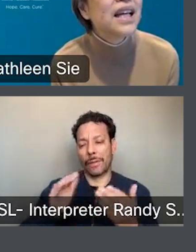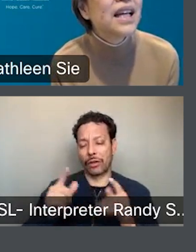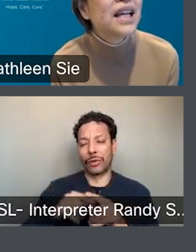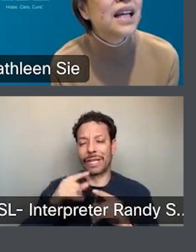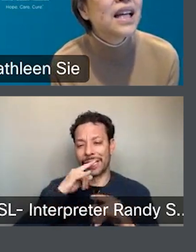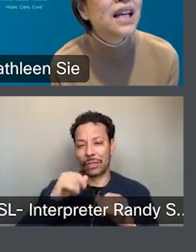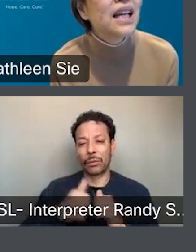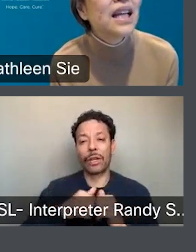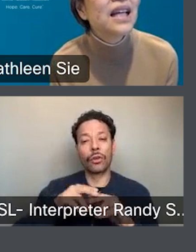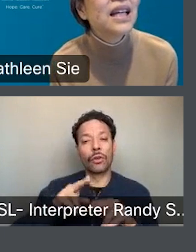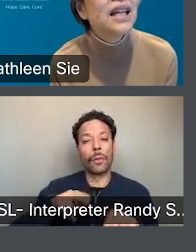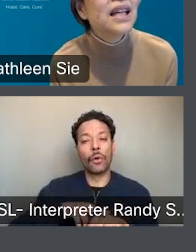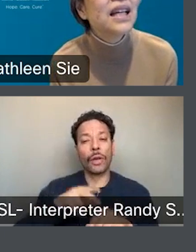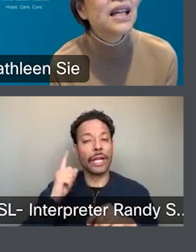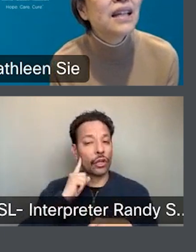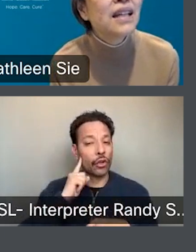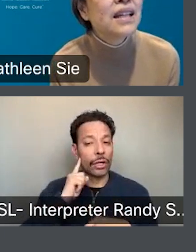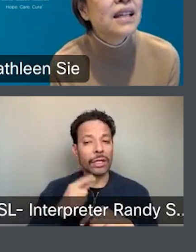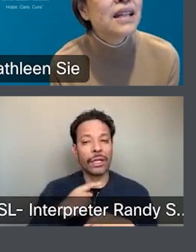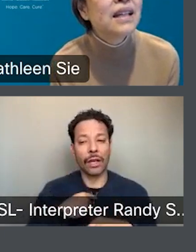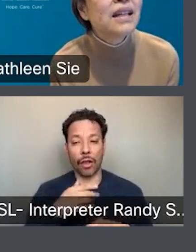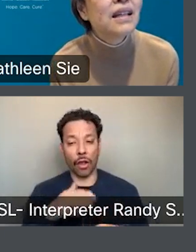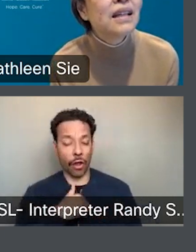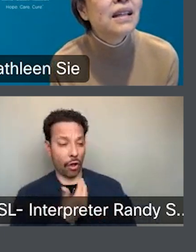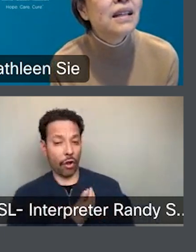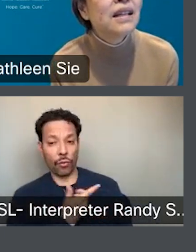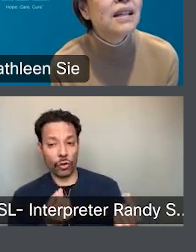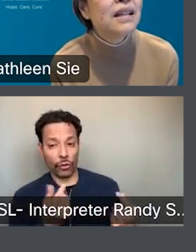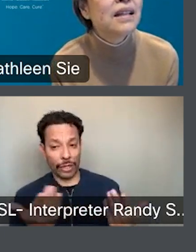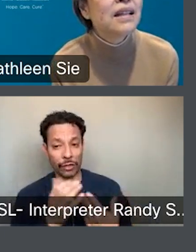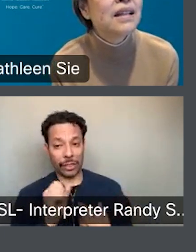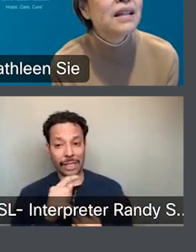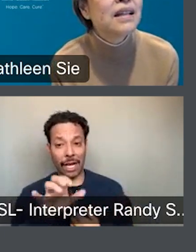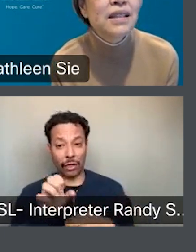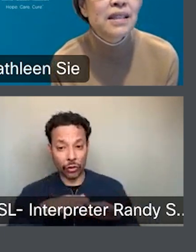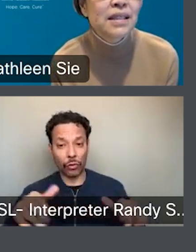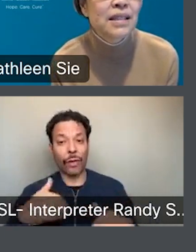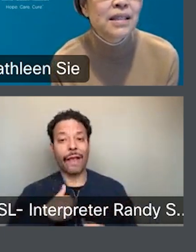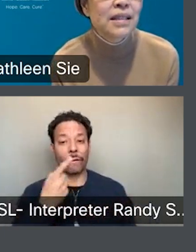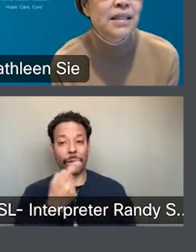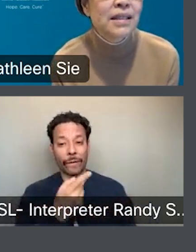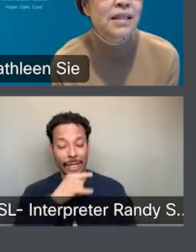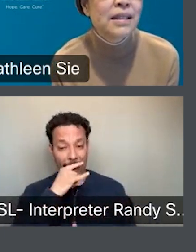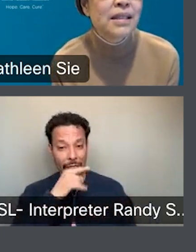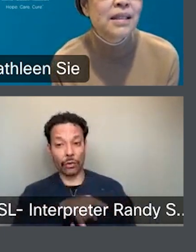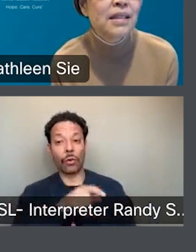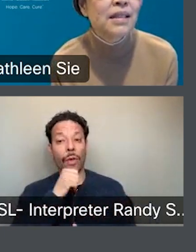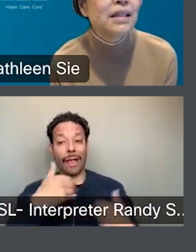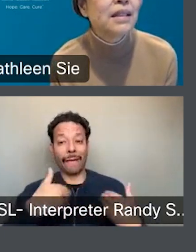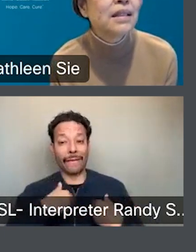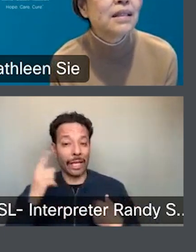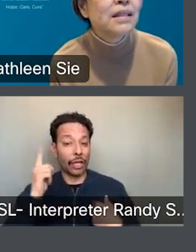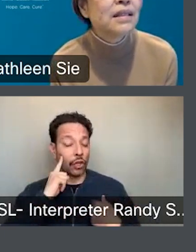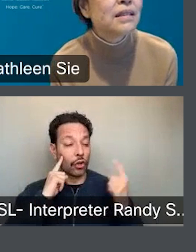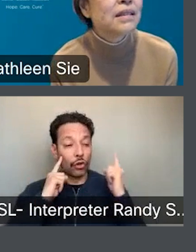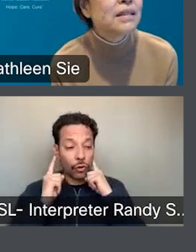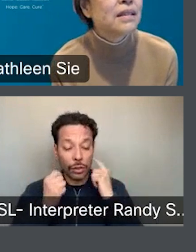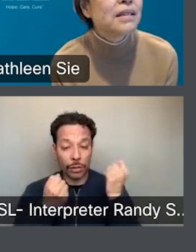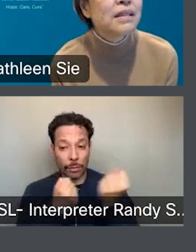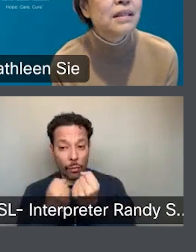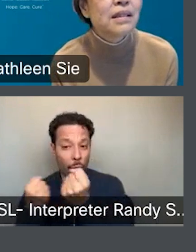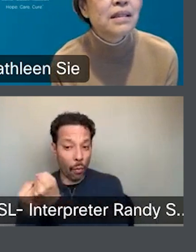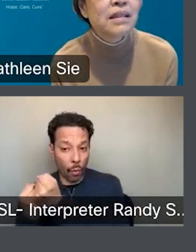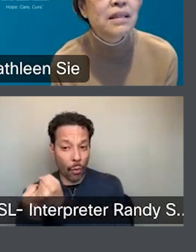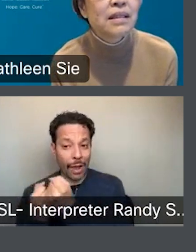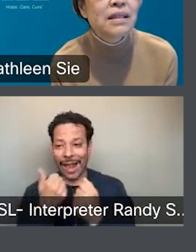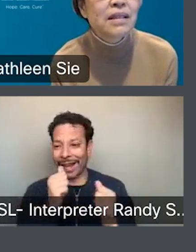Generally, at our practice in Seattle Children's, if we are dealing with a kiddo who has hearing devices, any level of hearing